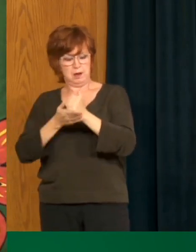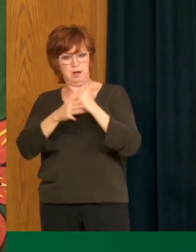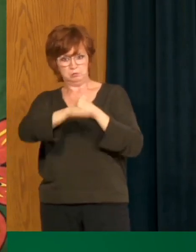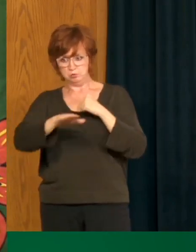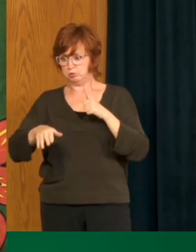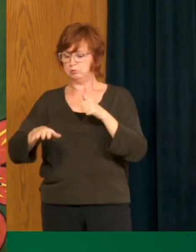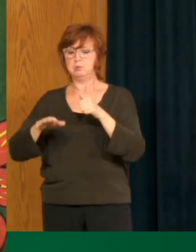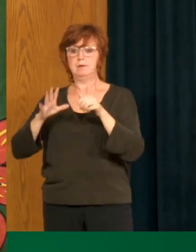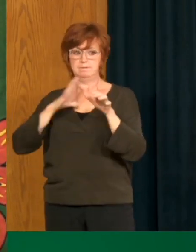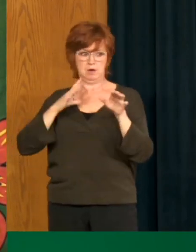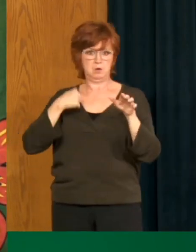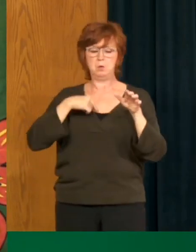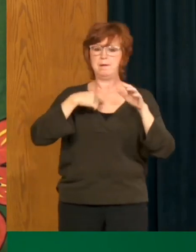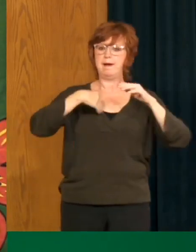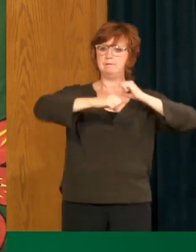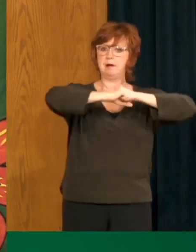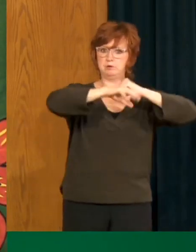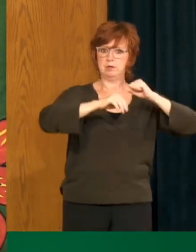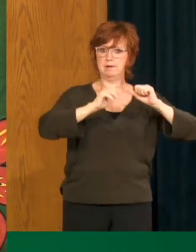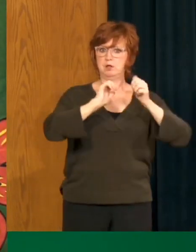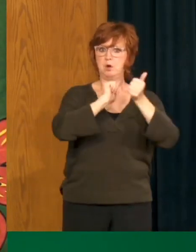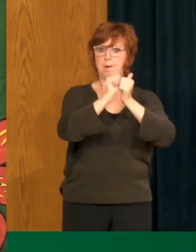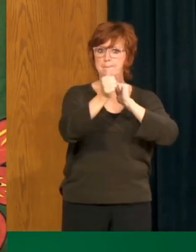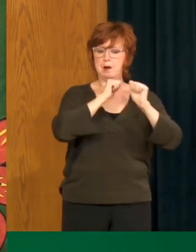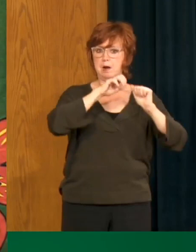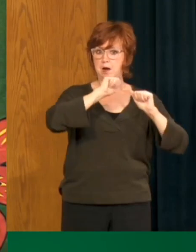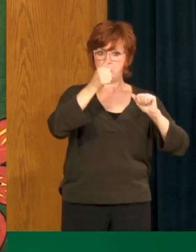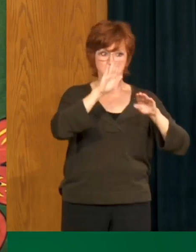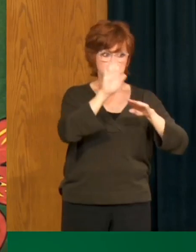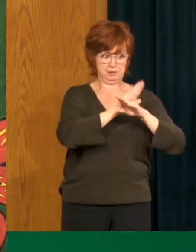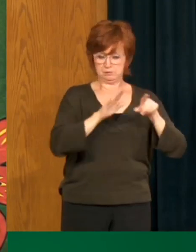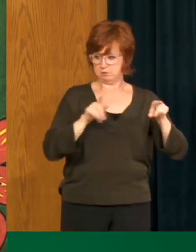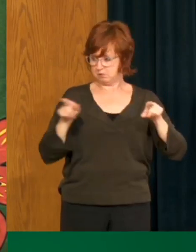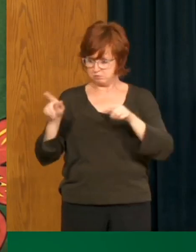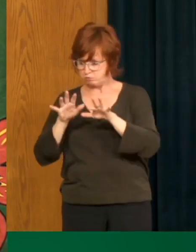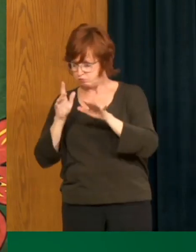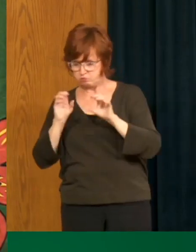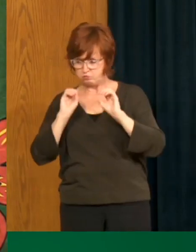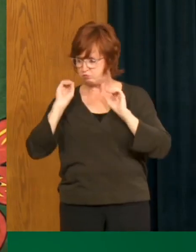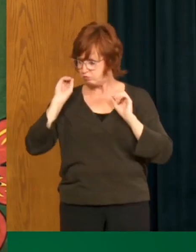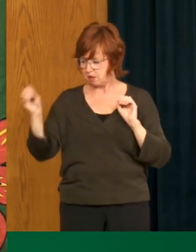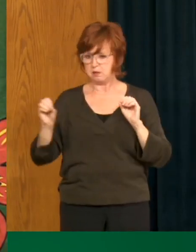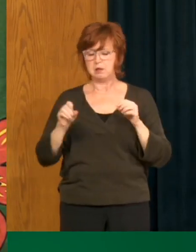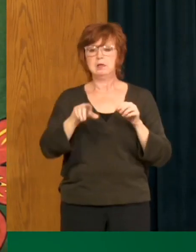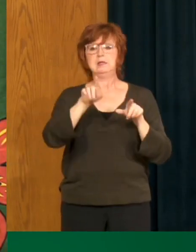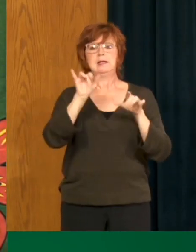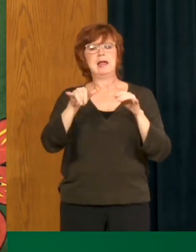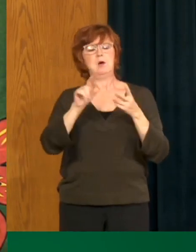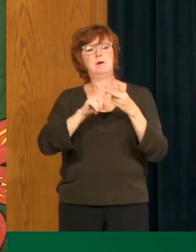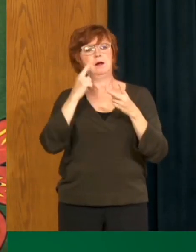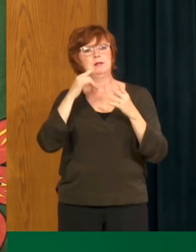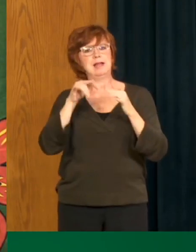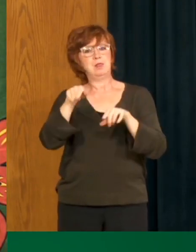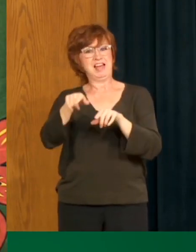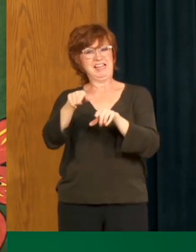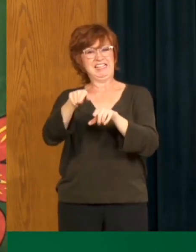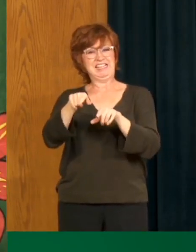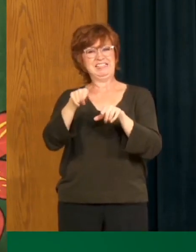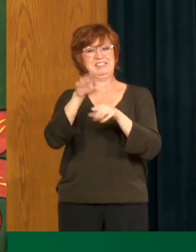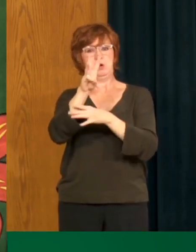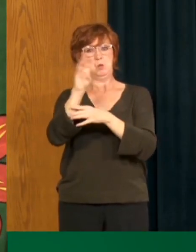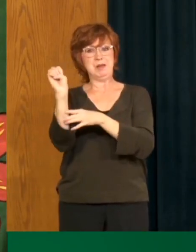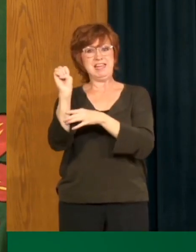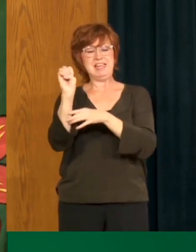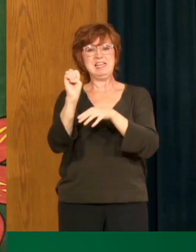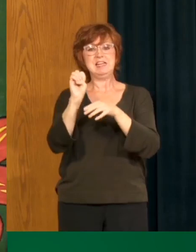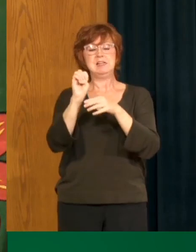was none in this case. It is the We Foundation was the only charity that has been interested in this. So it continues to find its way